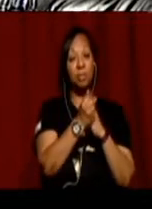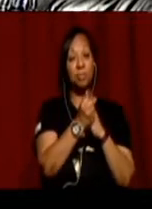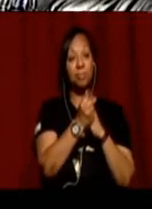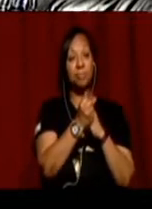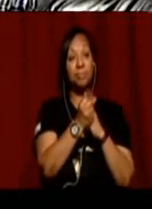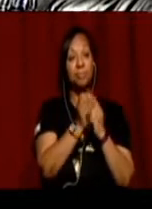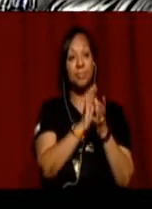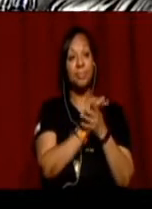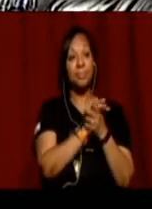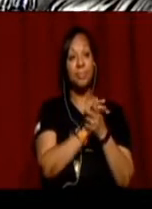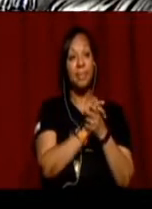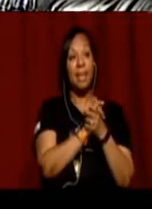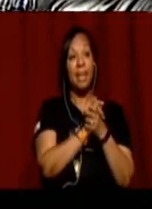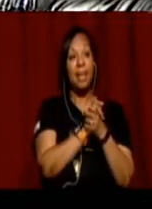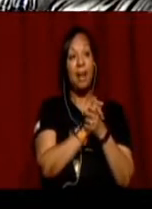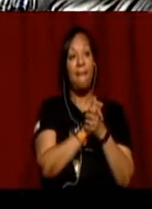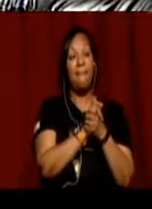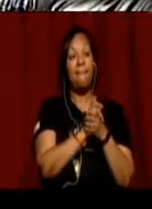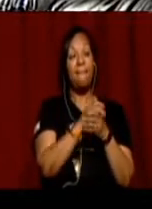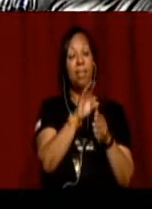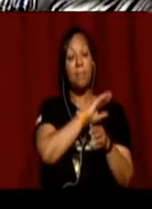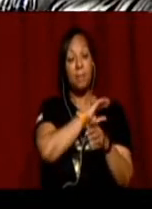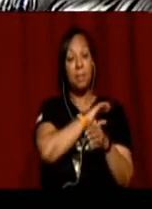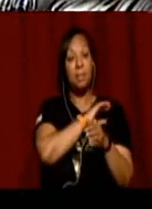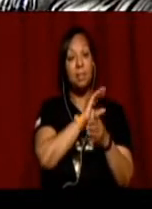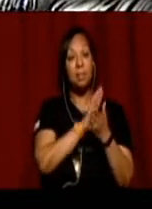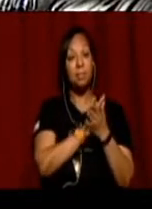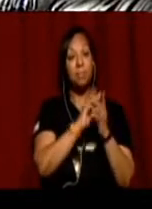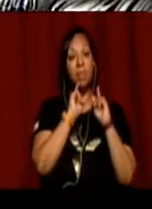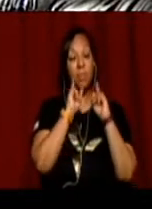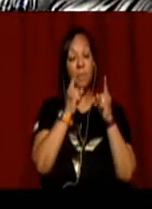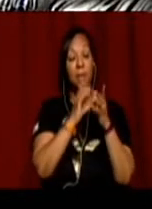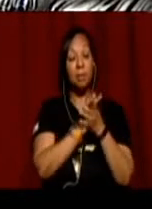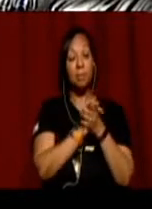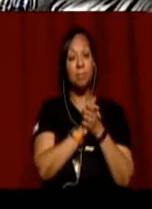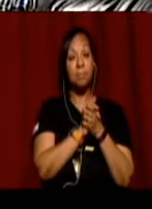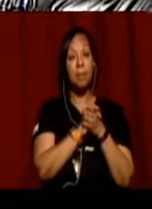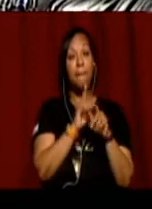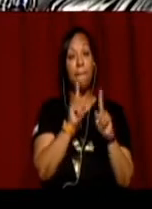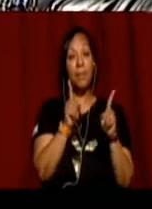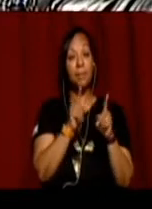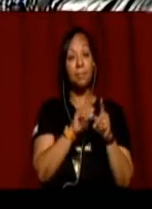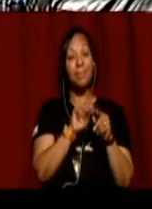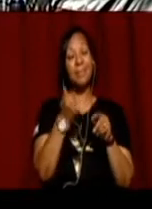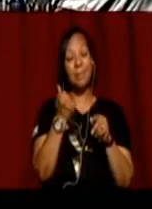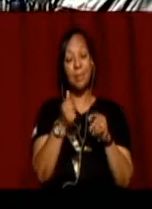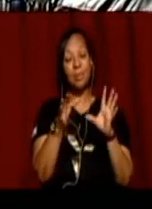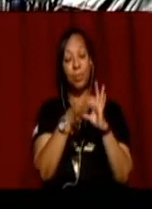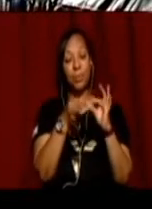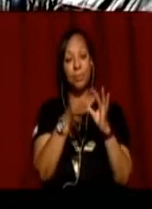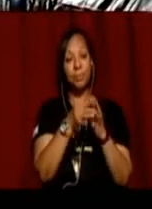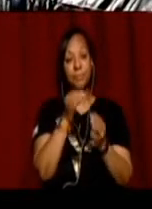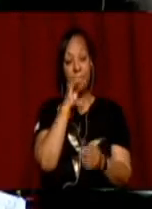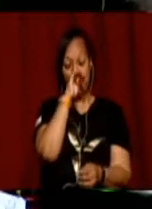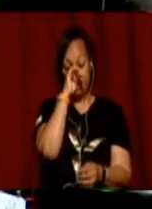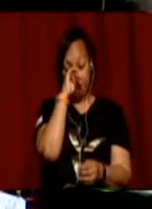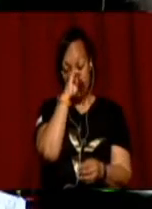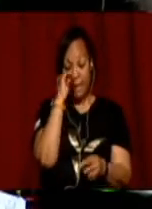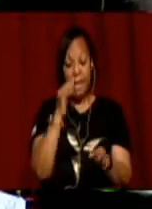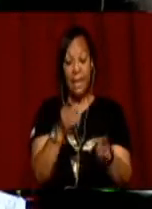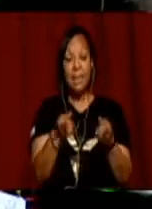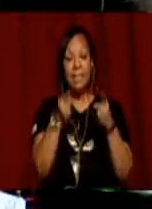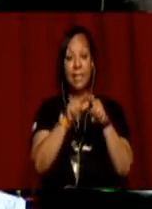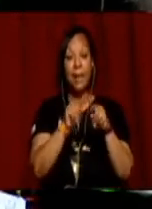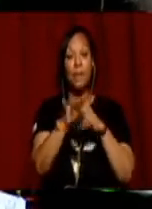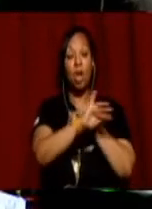demonstration that kind of got out of hand, and surely the police, I think, responded inappropriately to, but that's another story. This is happening all over the